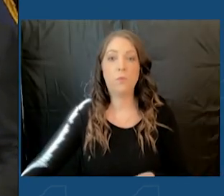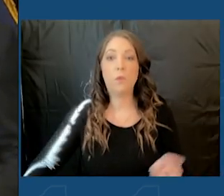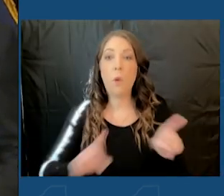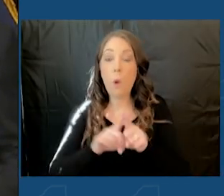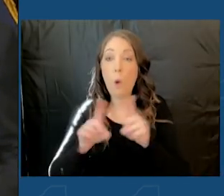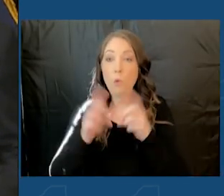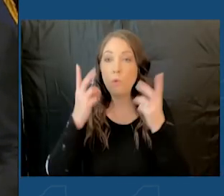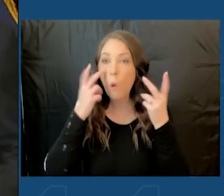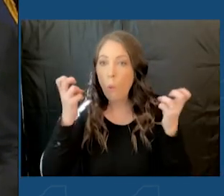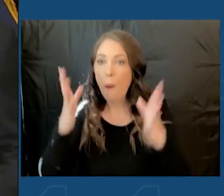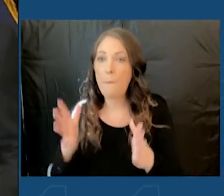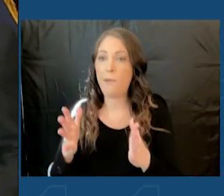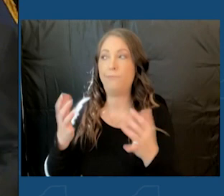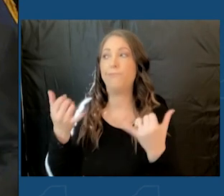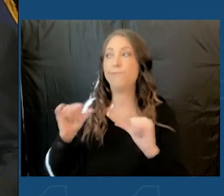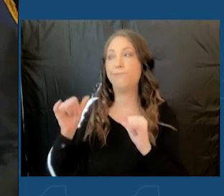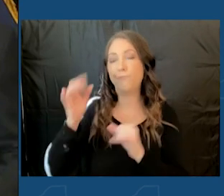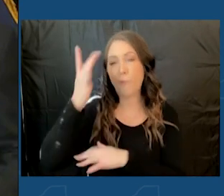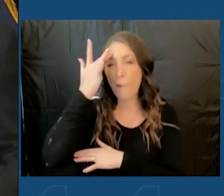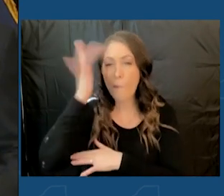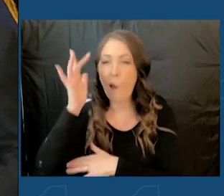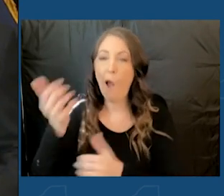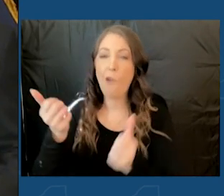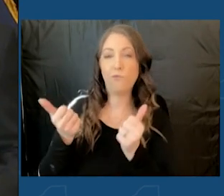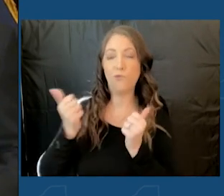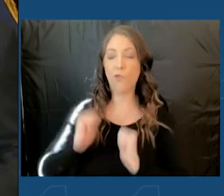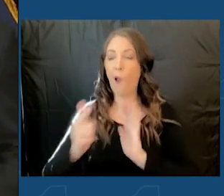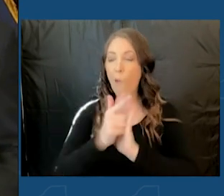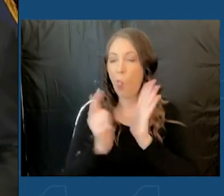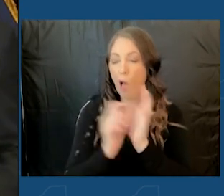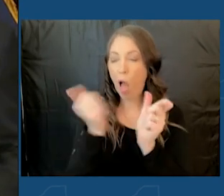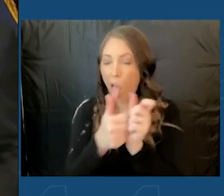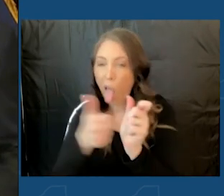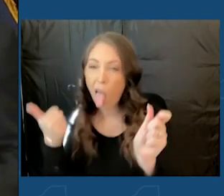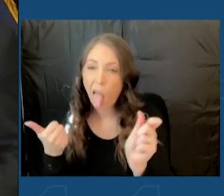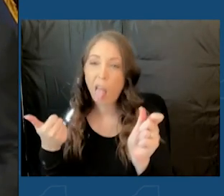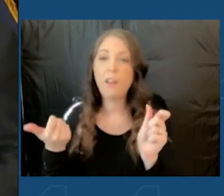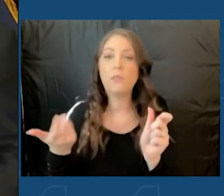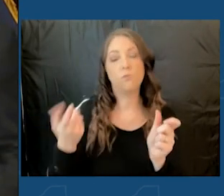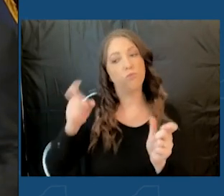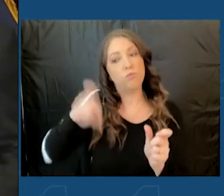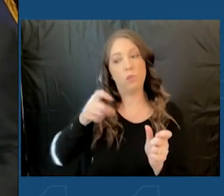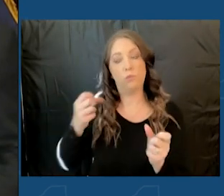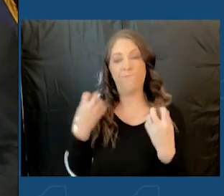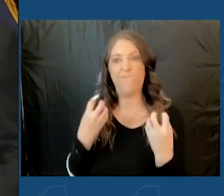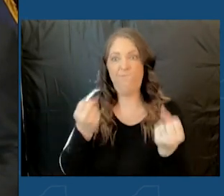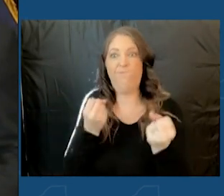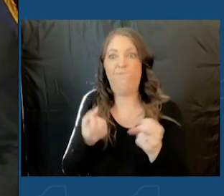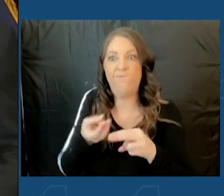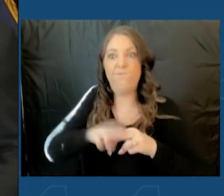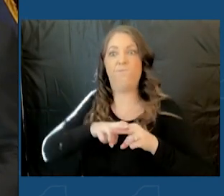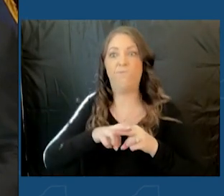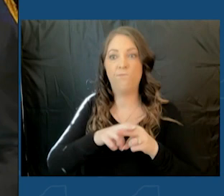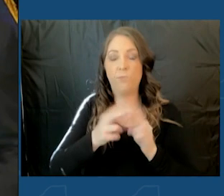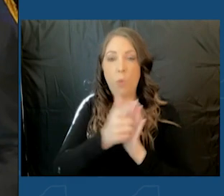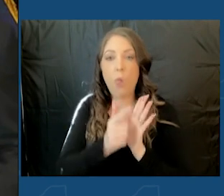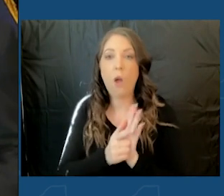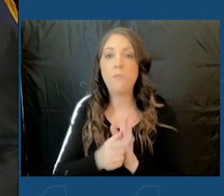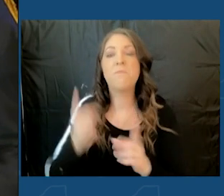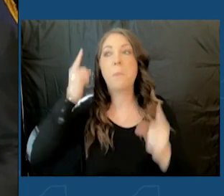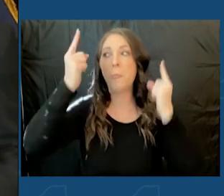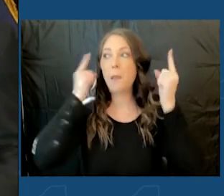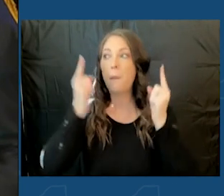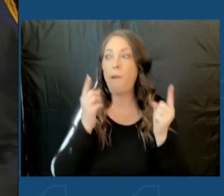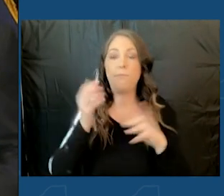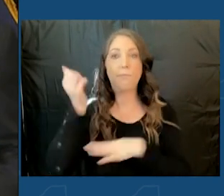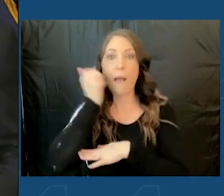clever, always have been. They try to evade our laws, and we have to continue to strengthen them. You think about the day-to-day street crimes, laser focused